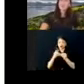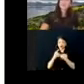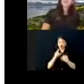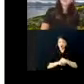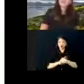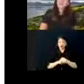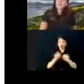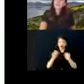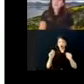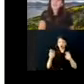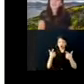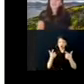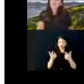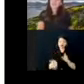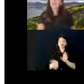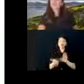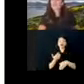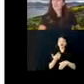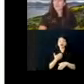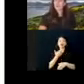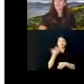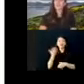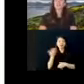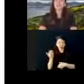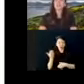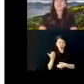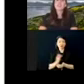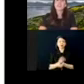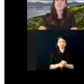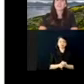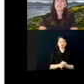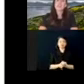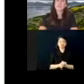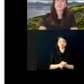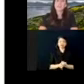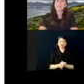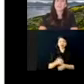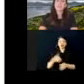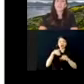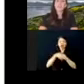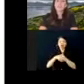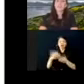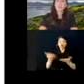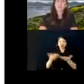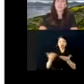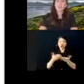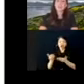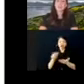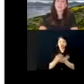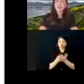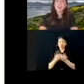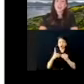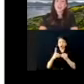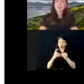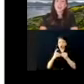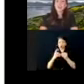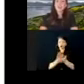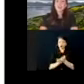And within digital financial services, our survey suggests that e-commerce may be a potential entry point.